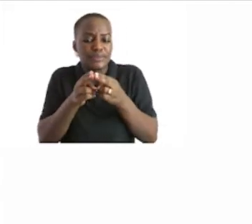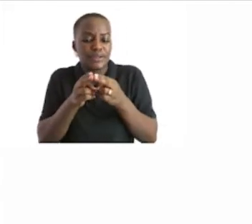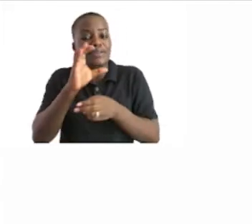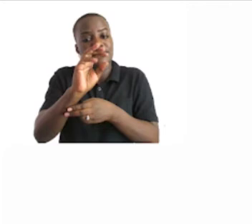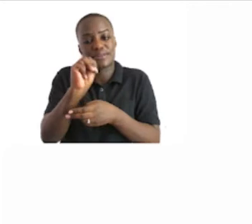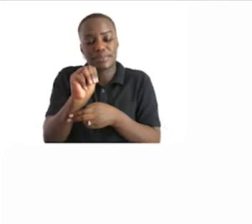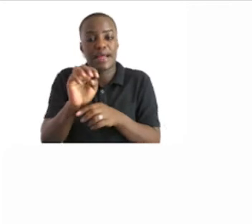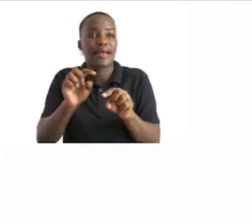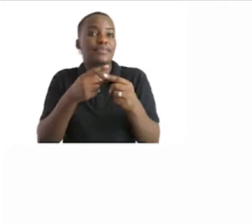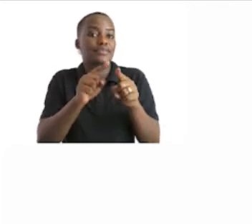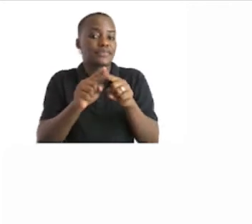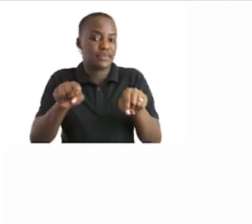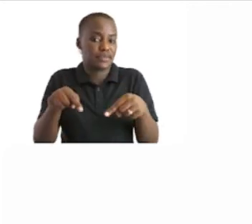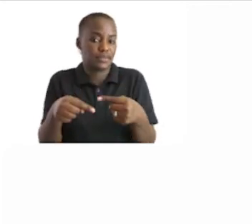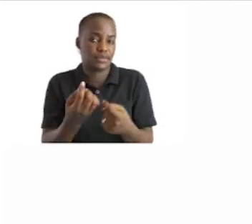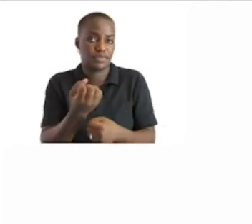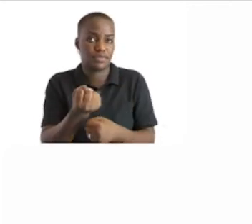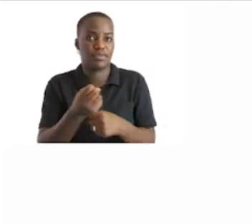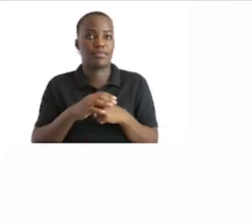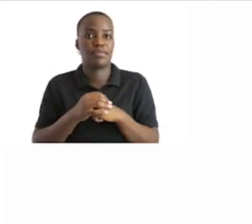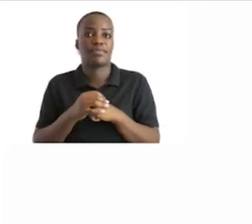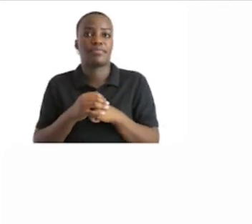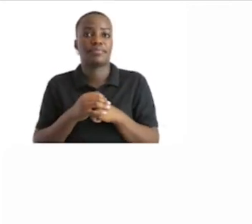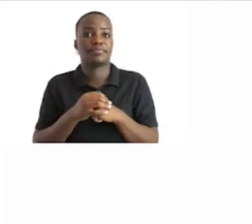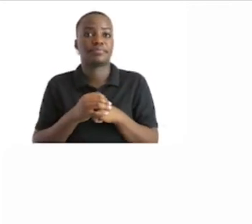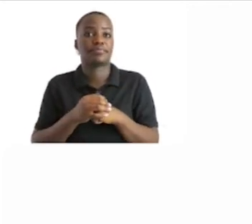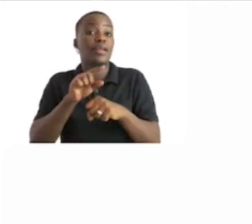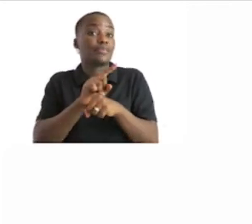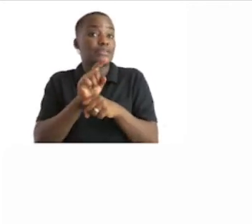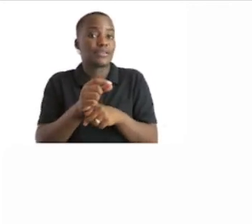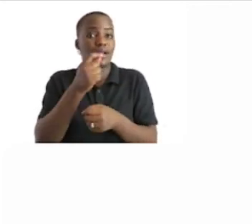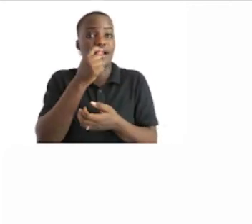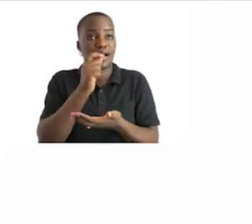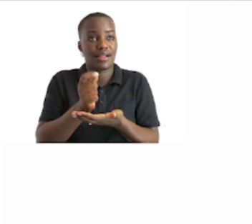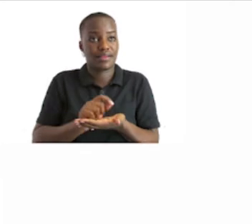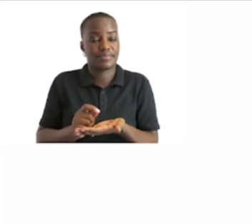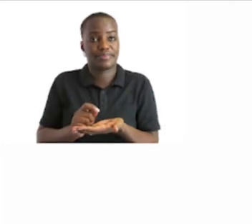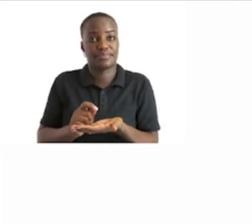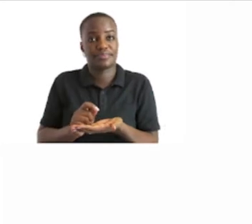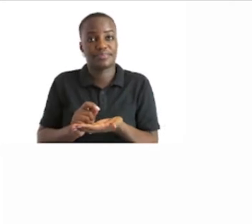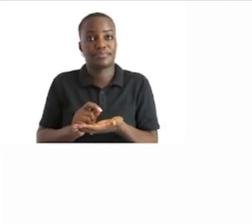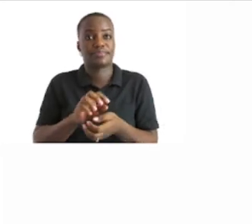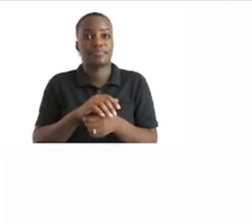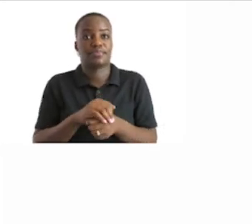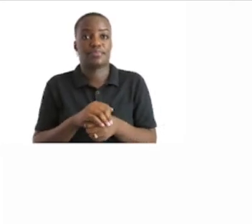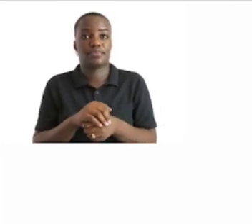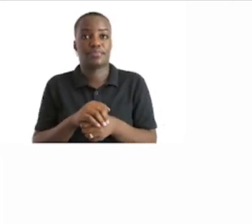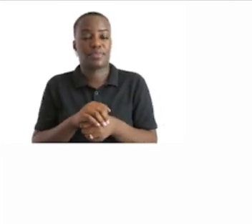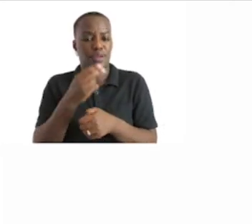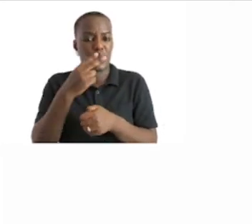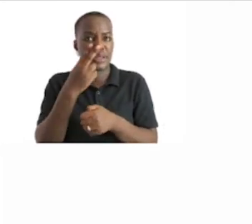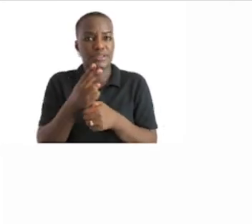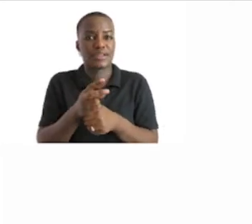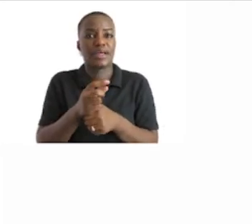each item that we can see there. The first one is a pencil. You can